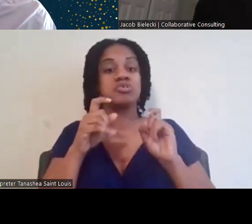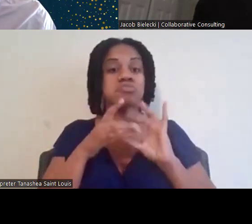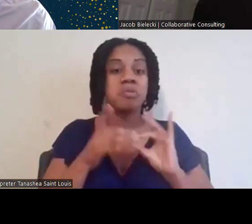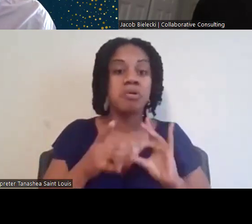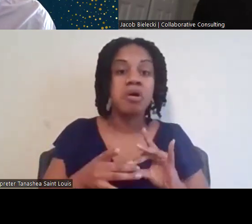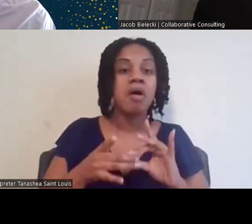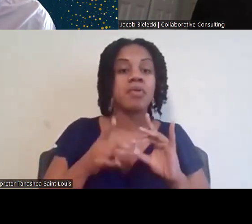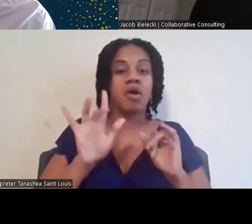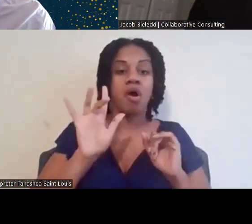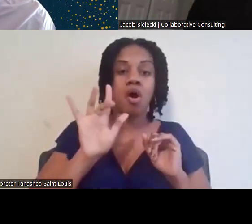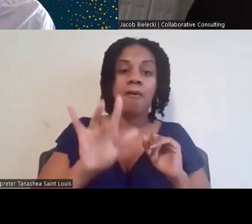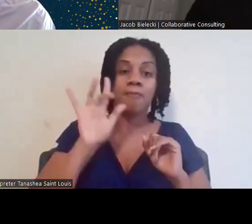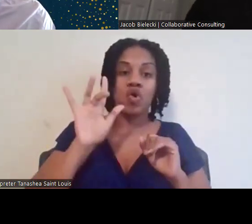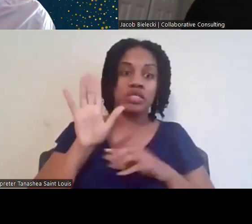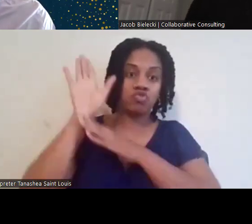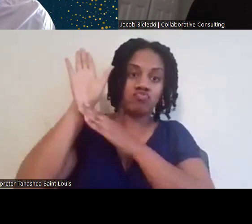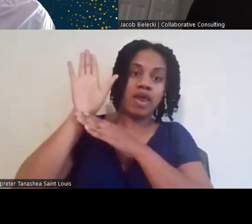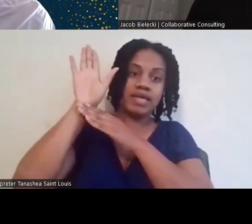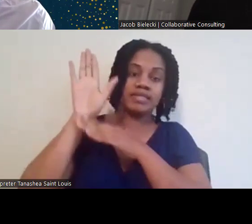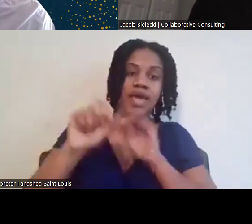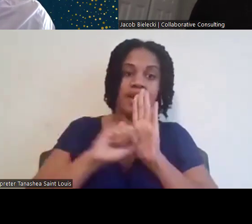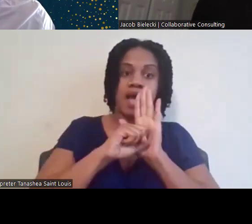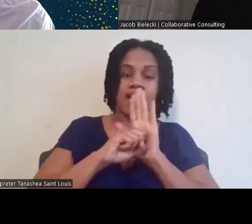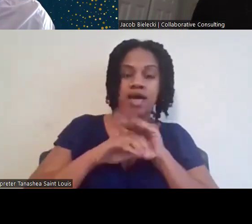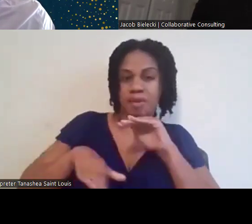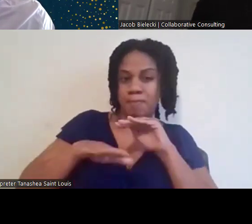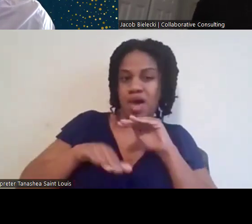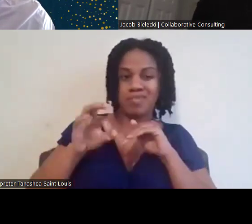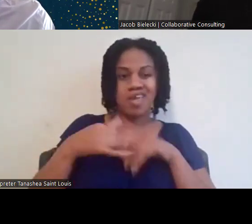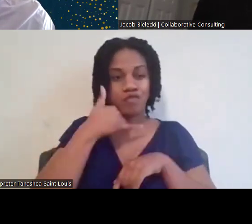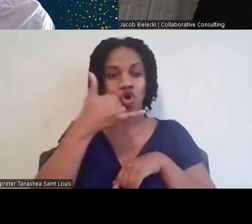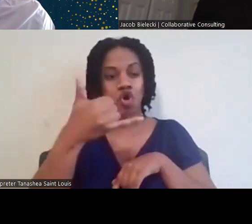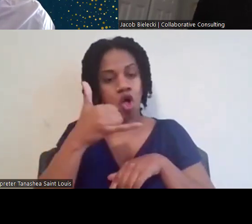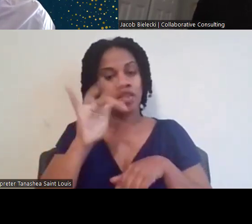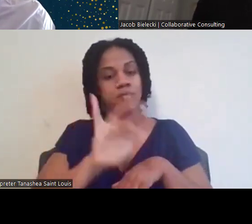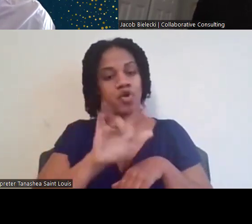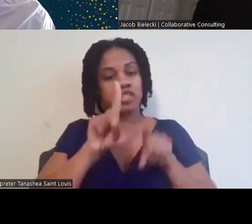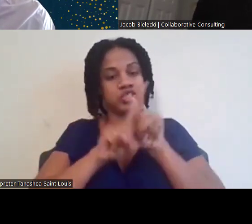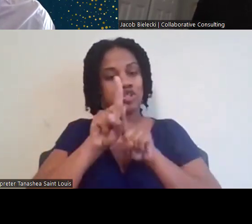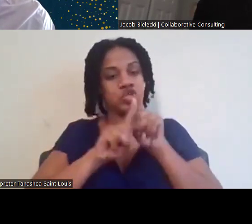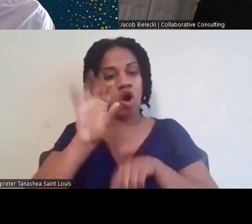press the raise hand icon at the bottom of your toolbar. If you're calling in, press *9.